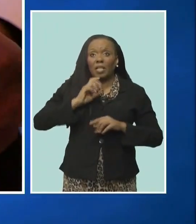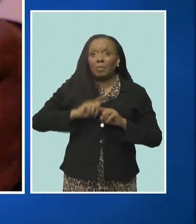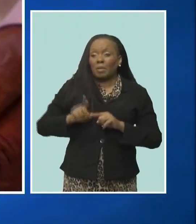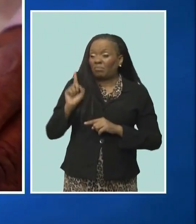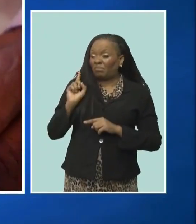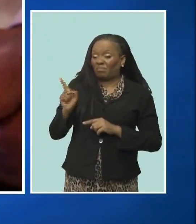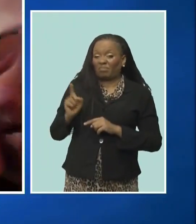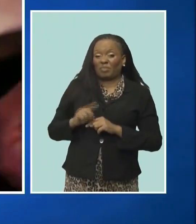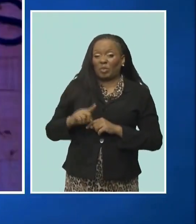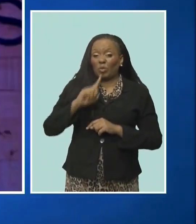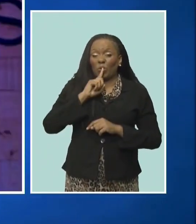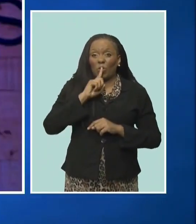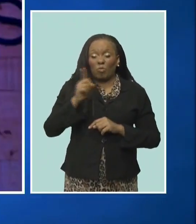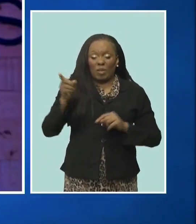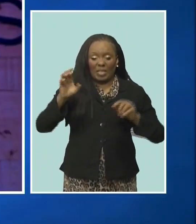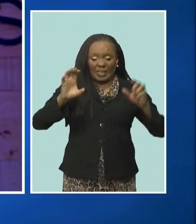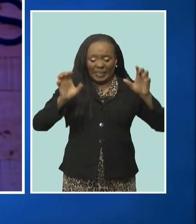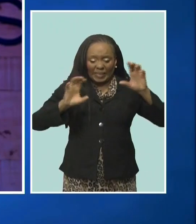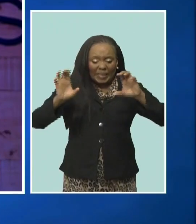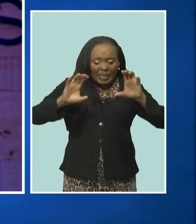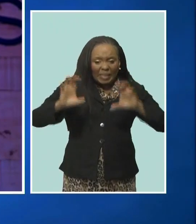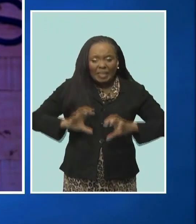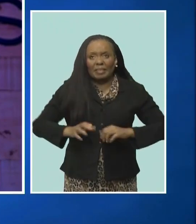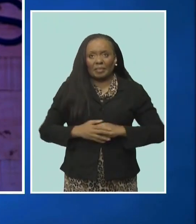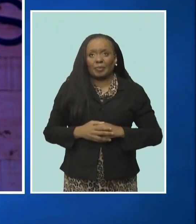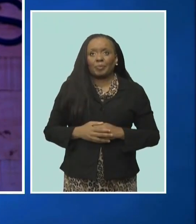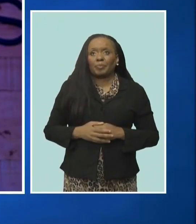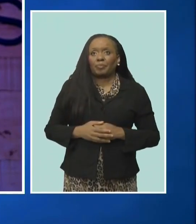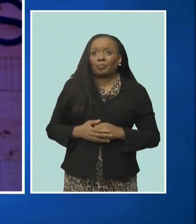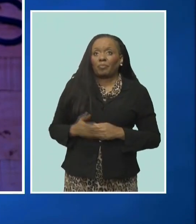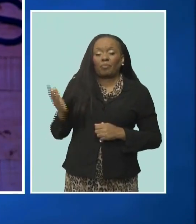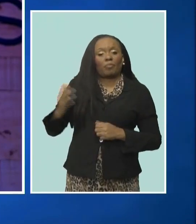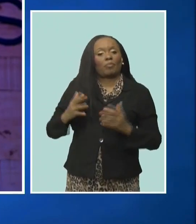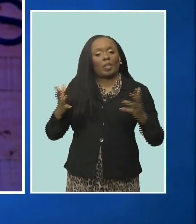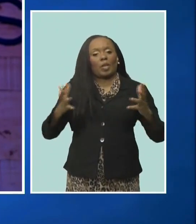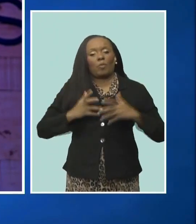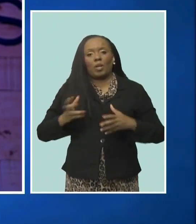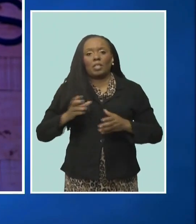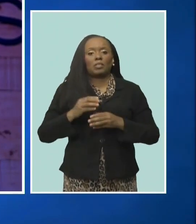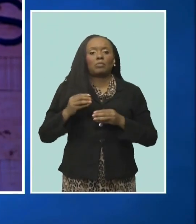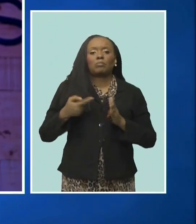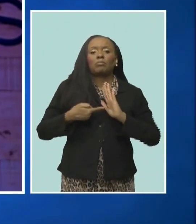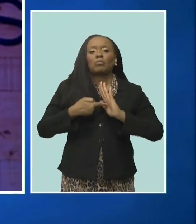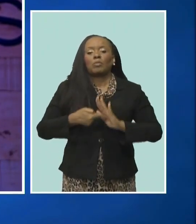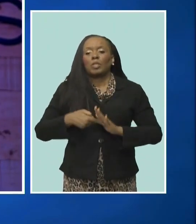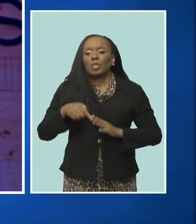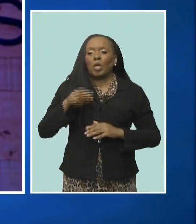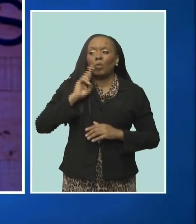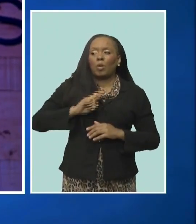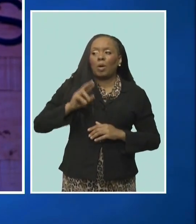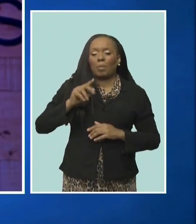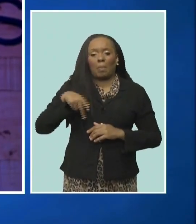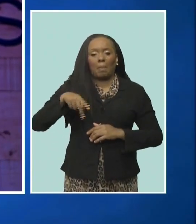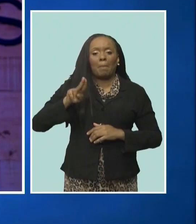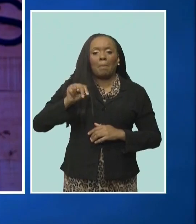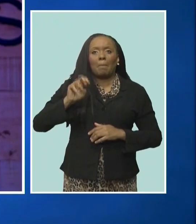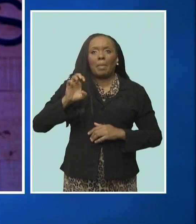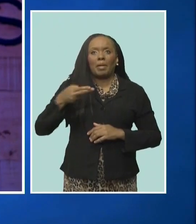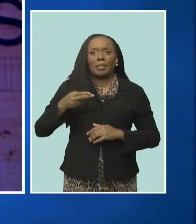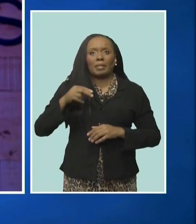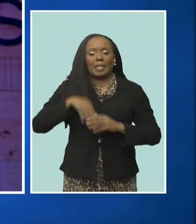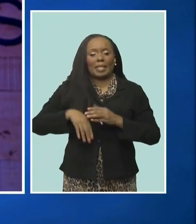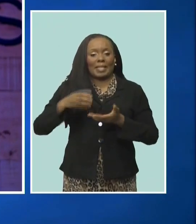real ingredients. What we're trying to capture is the legend of Rum Punch in a can. You know, it is not the exact